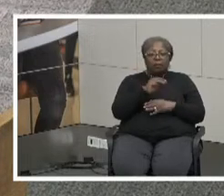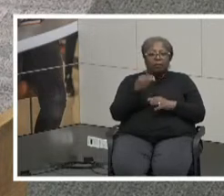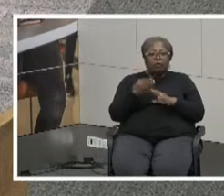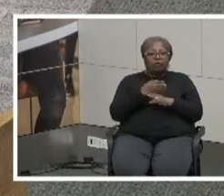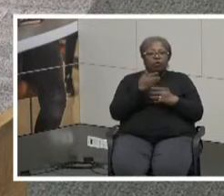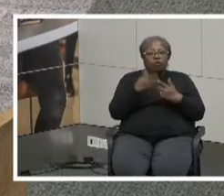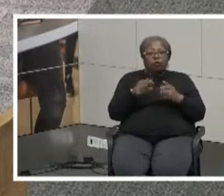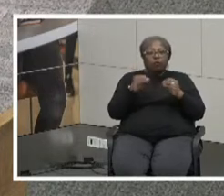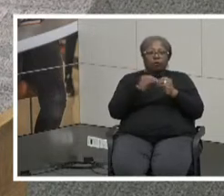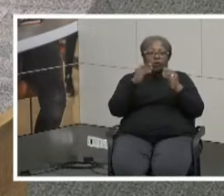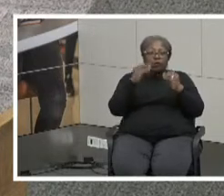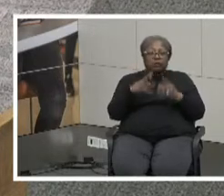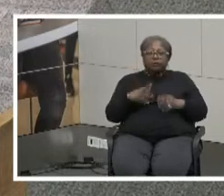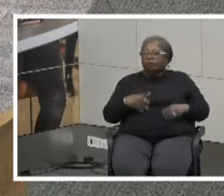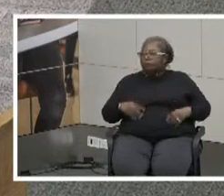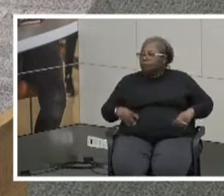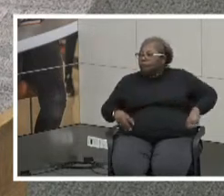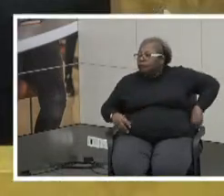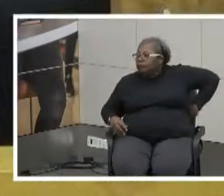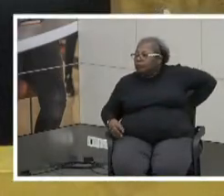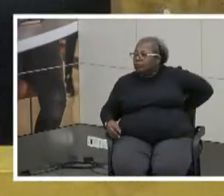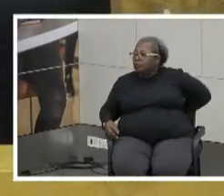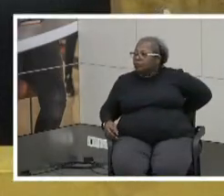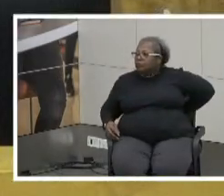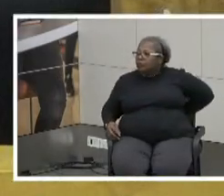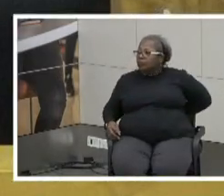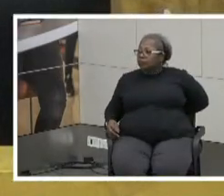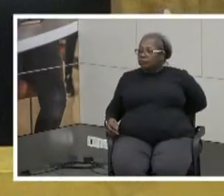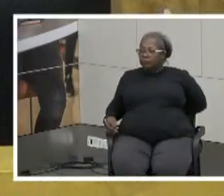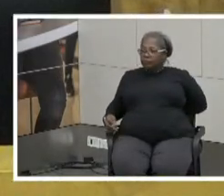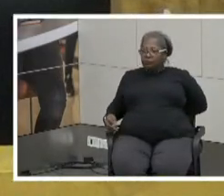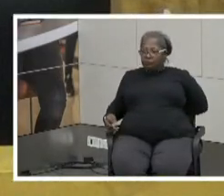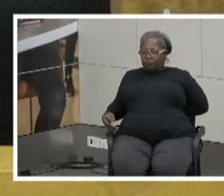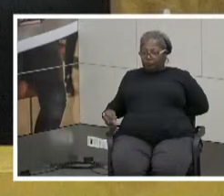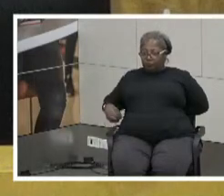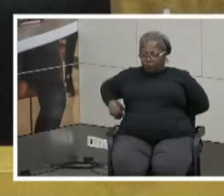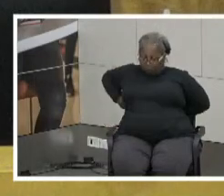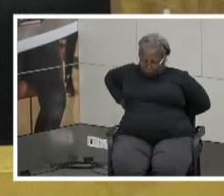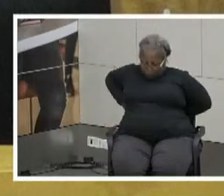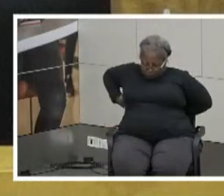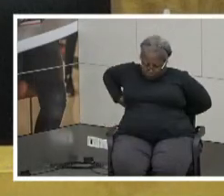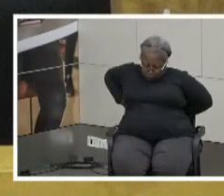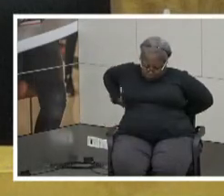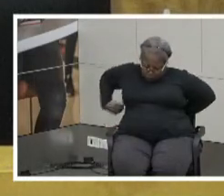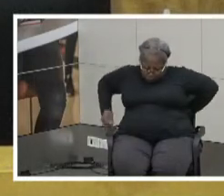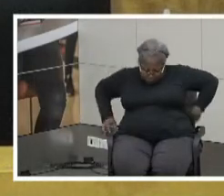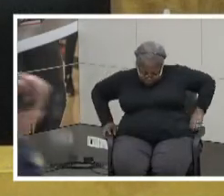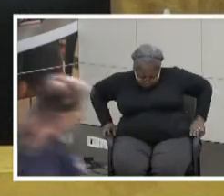before you lose more teachers thank you Miss